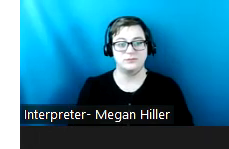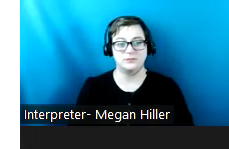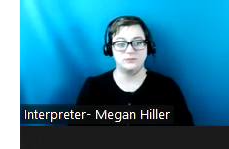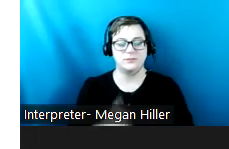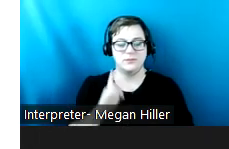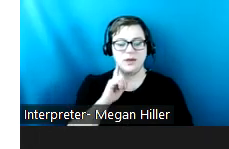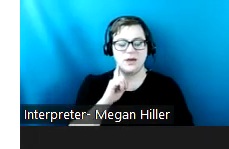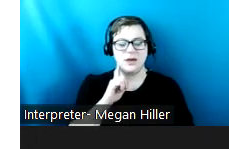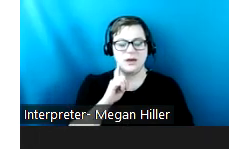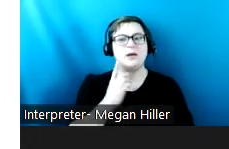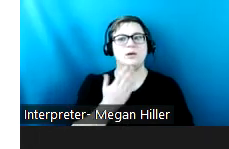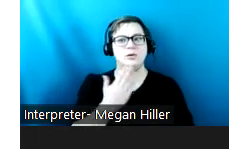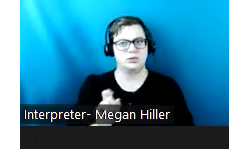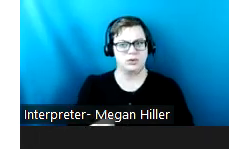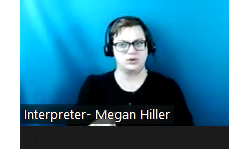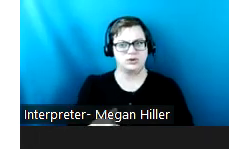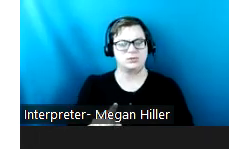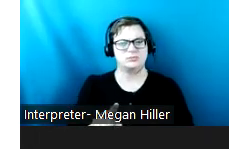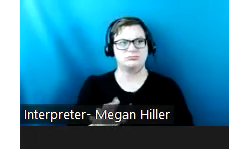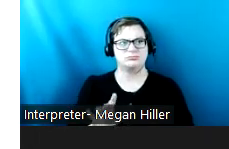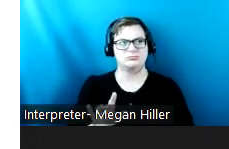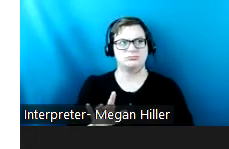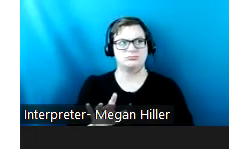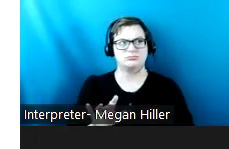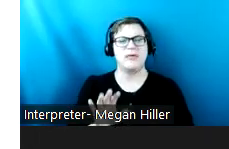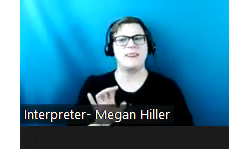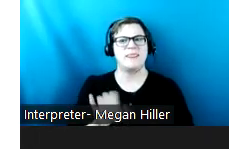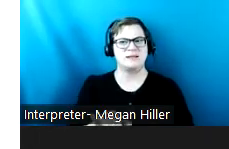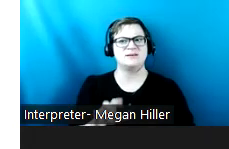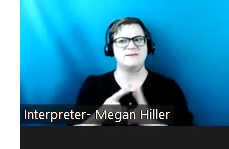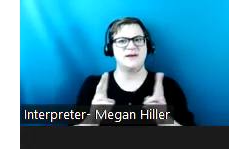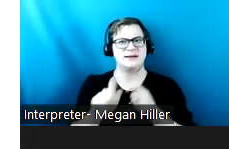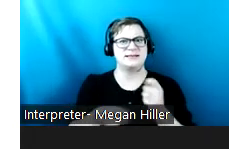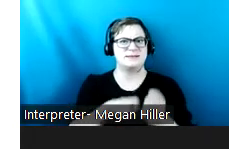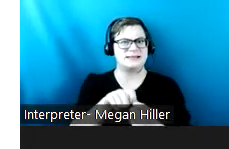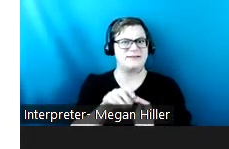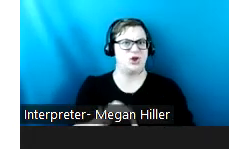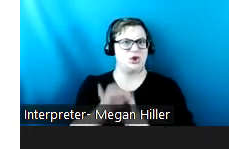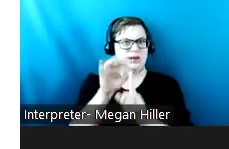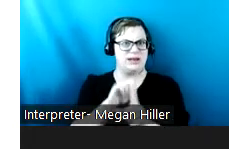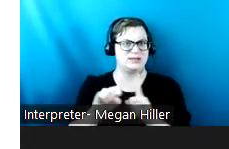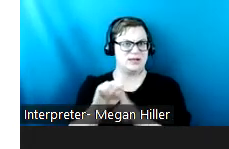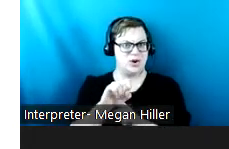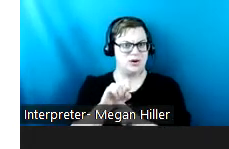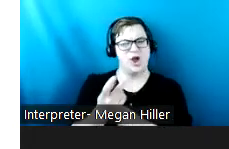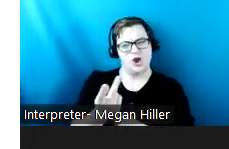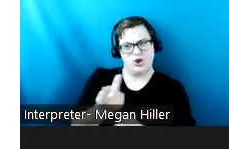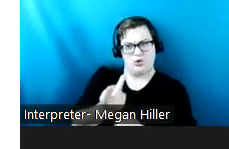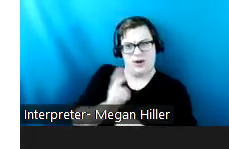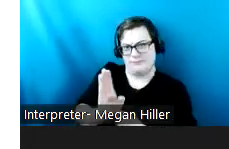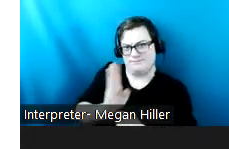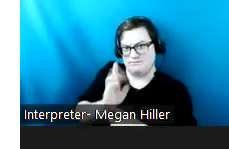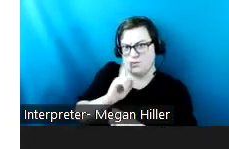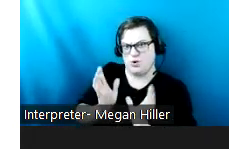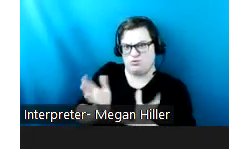Whoops. That's a good question, Bonnie. We might want to, that's a very specific, unique scenario. I think let's chat about that in